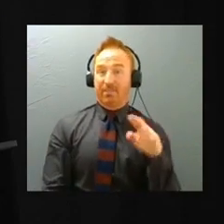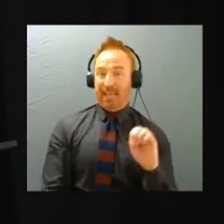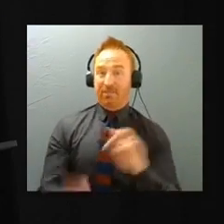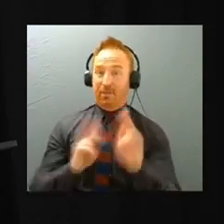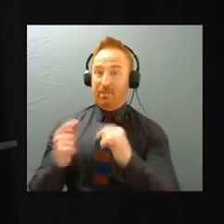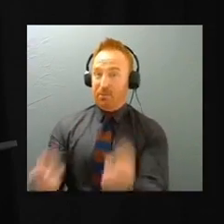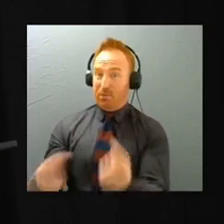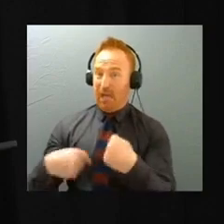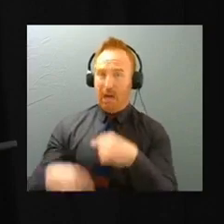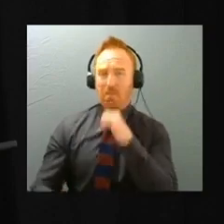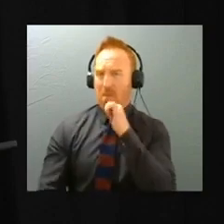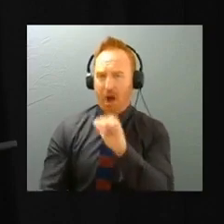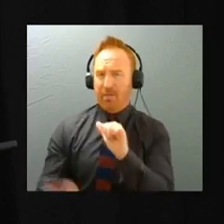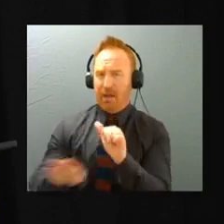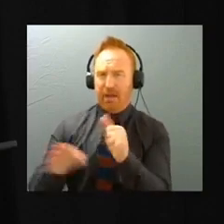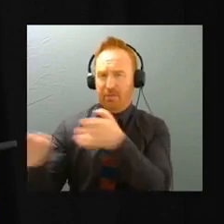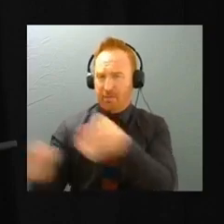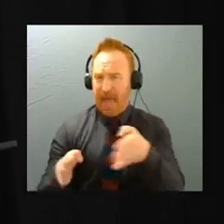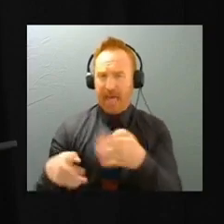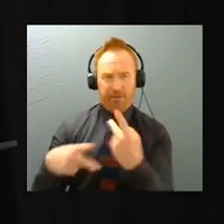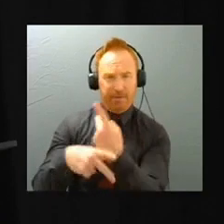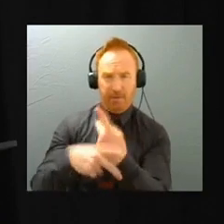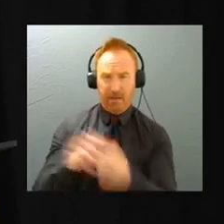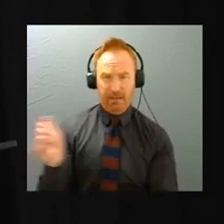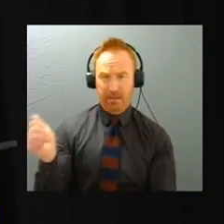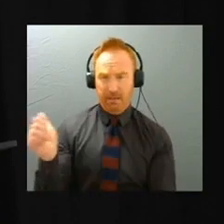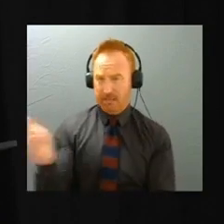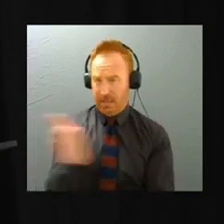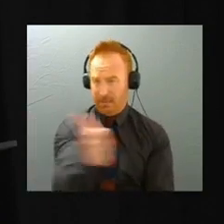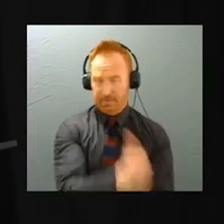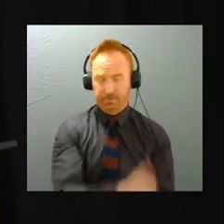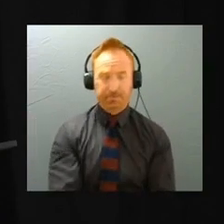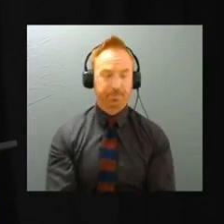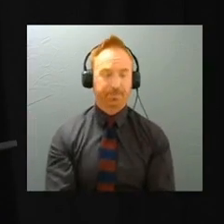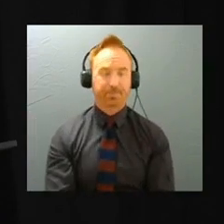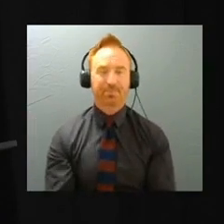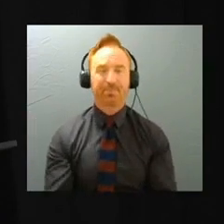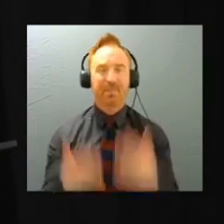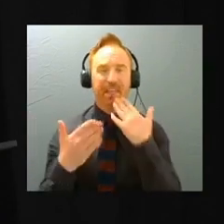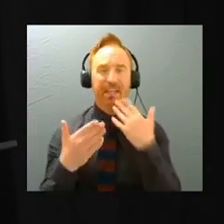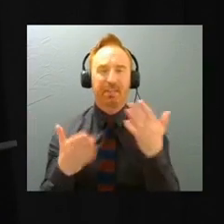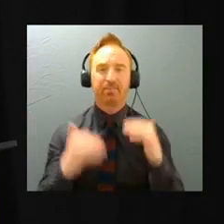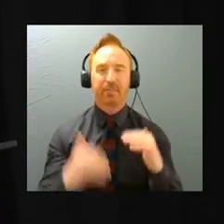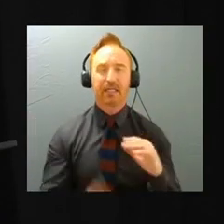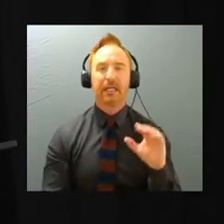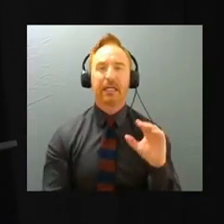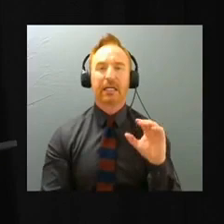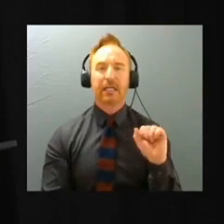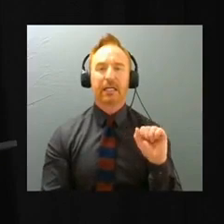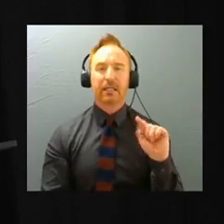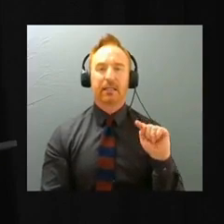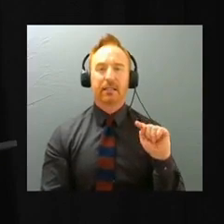those arrangements on their own at this point. Thank you. We'll move now to Stephanie, Yukon News.